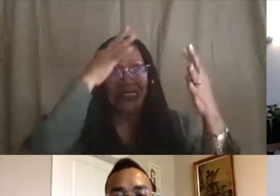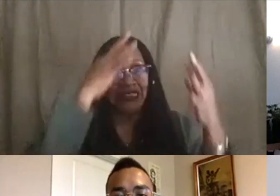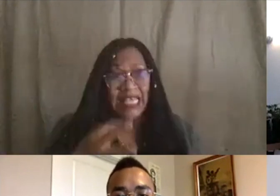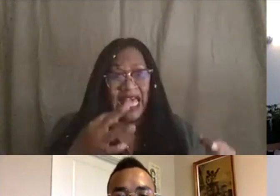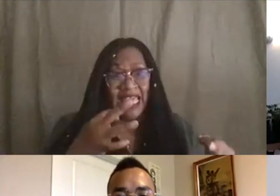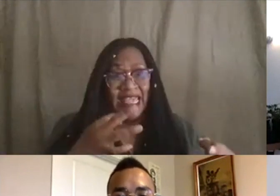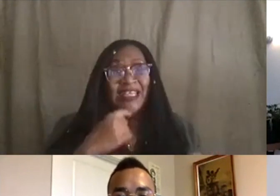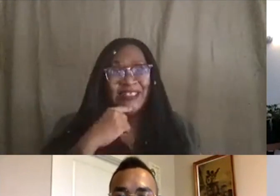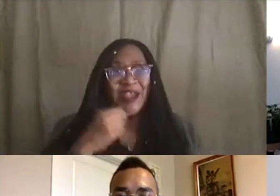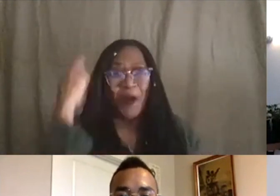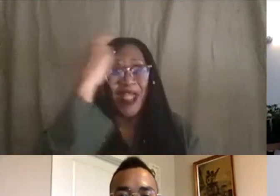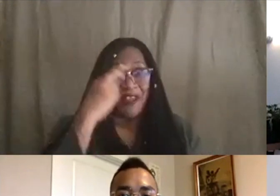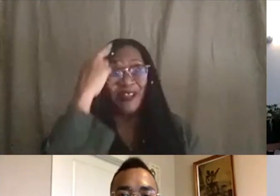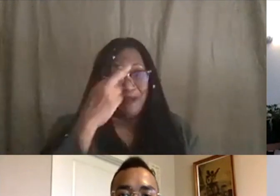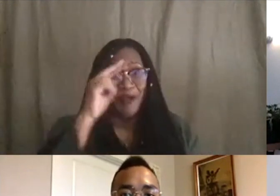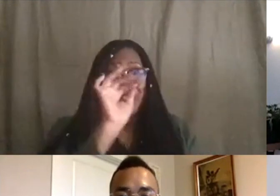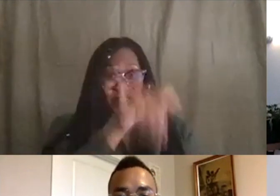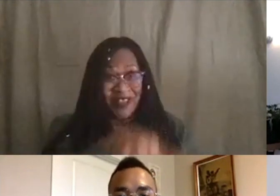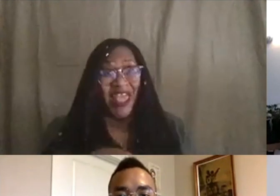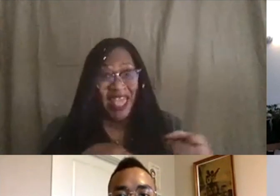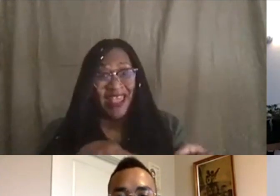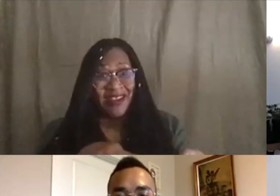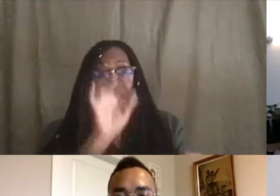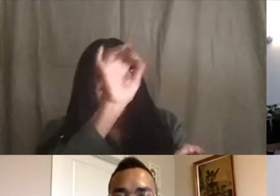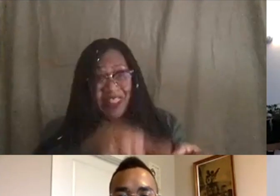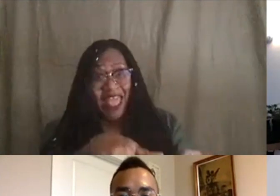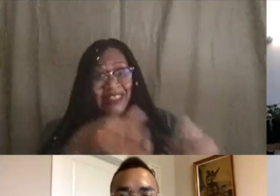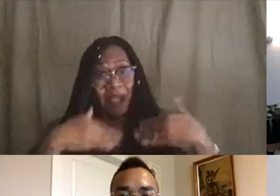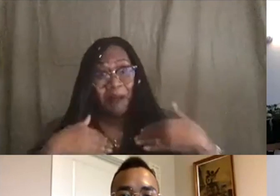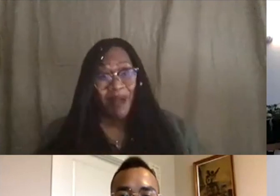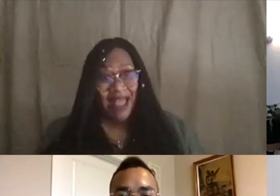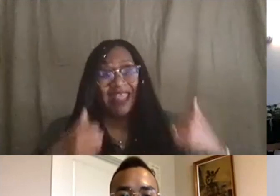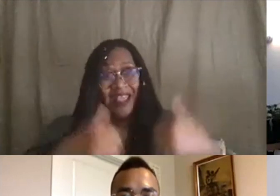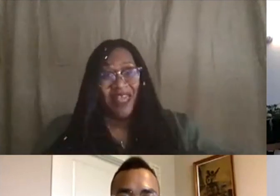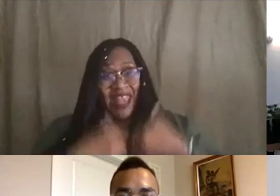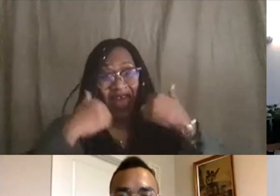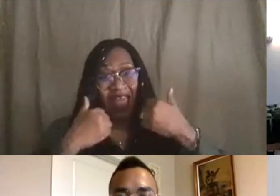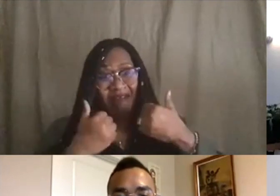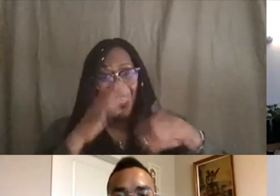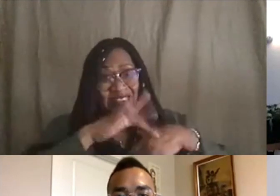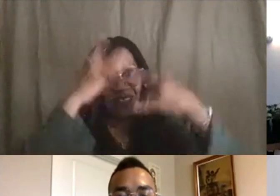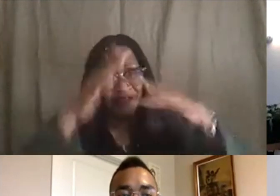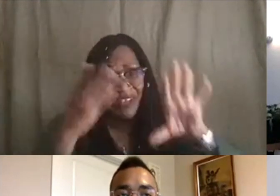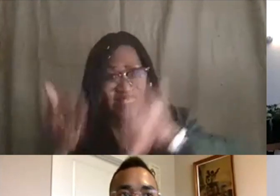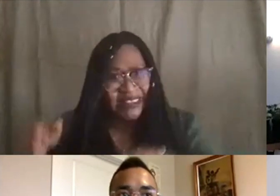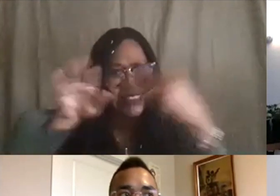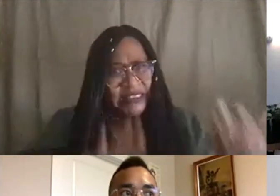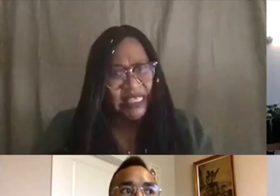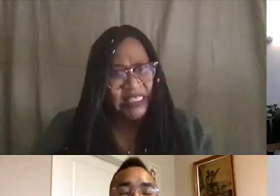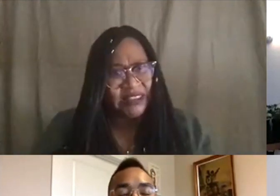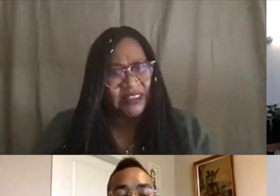on someone else's life or their body after they're deceased,